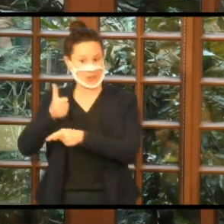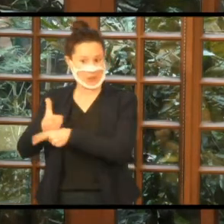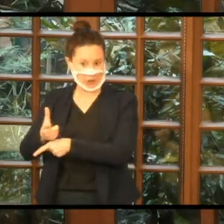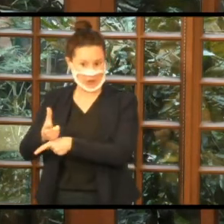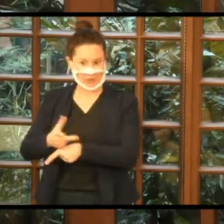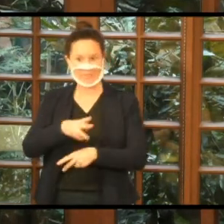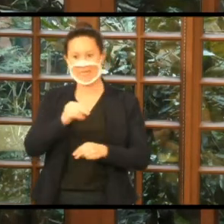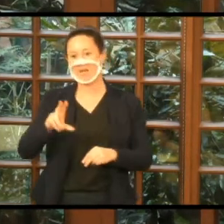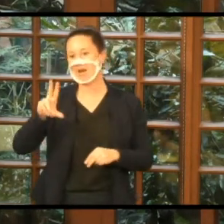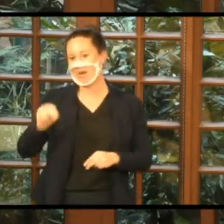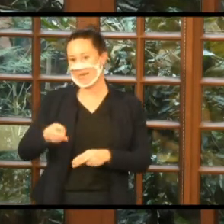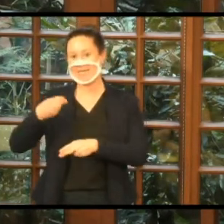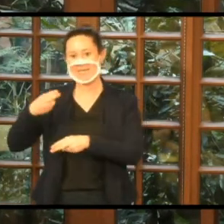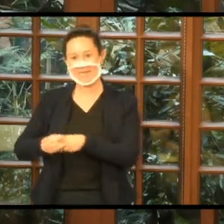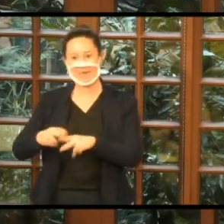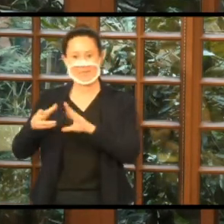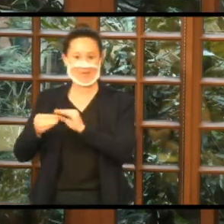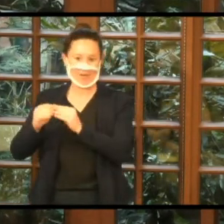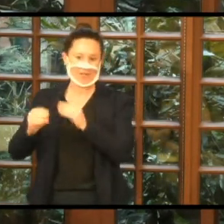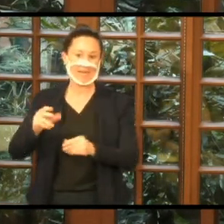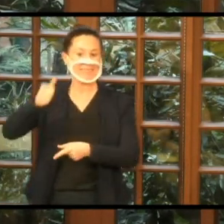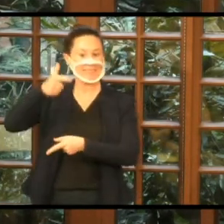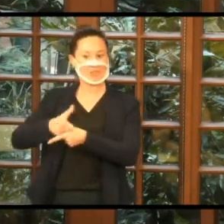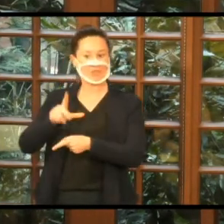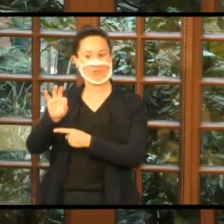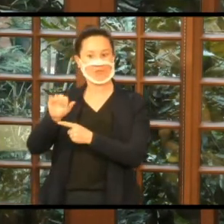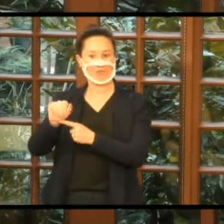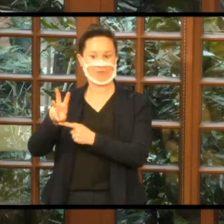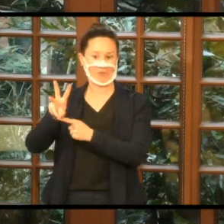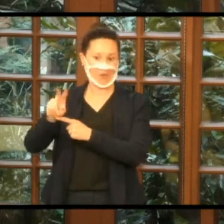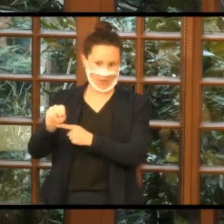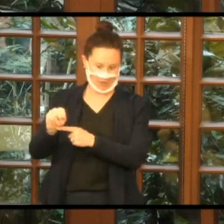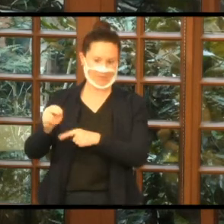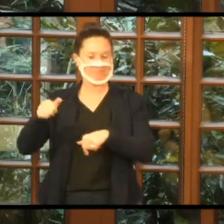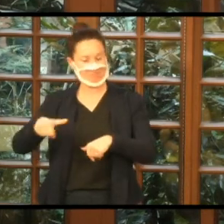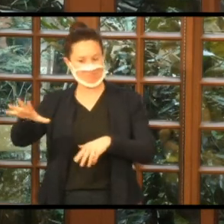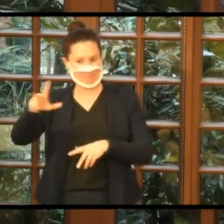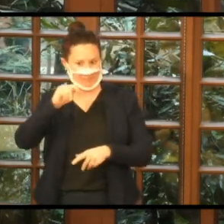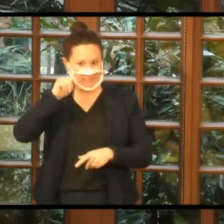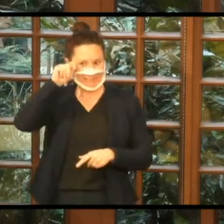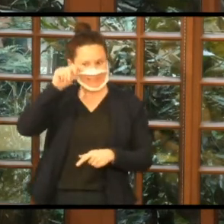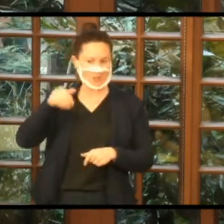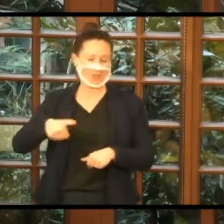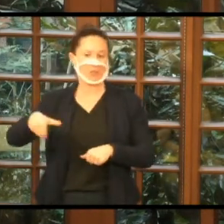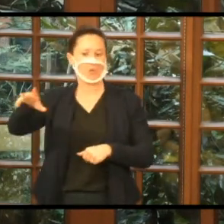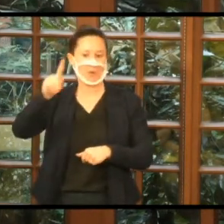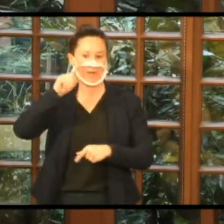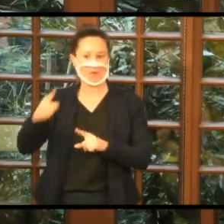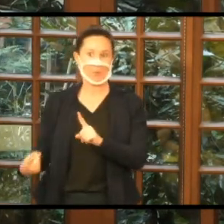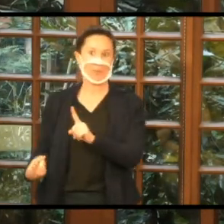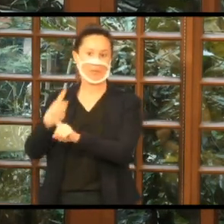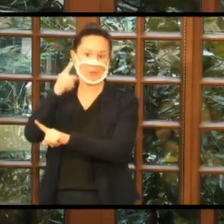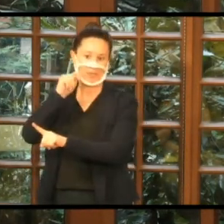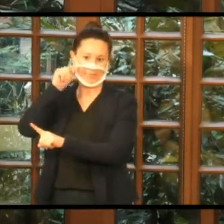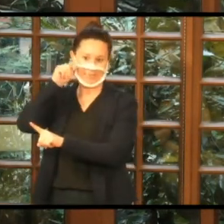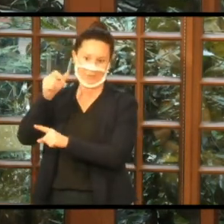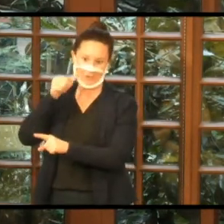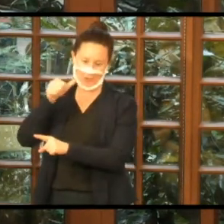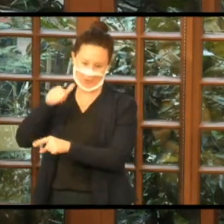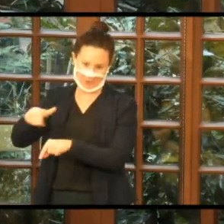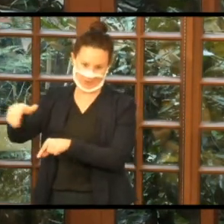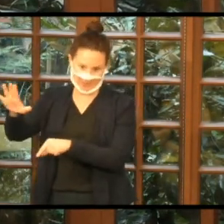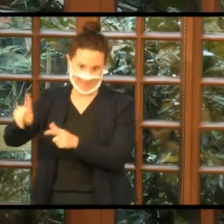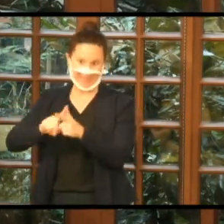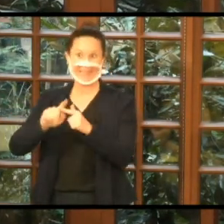unnamed narrator, and her sister Fawn, who are sent as teenagers to a school for wayward teen girls, and then